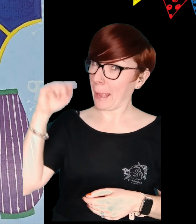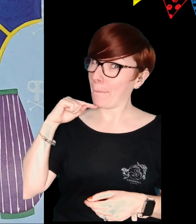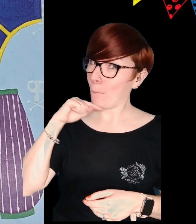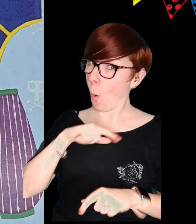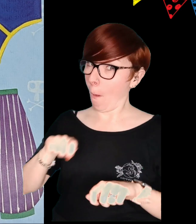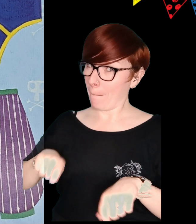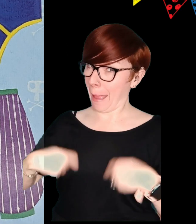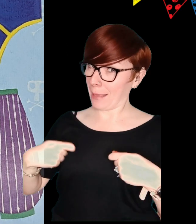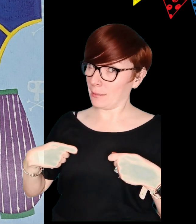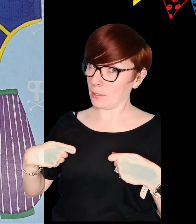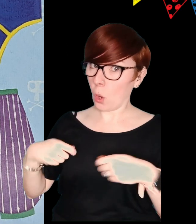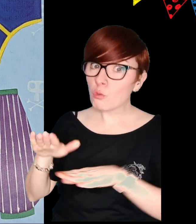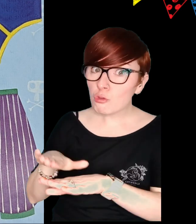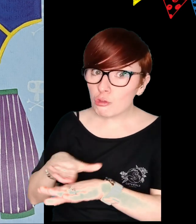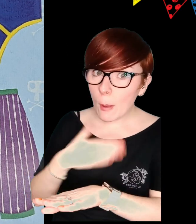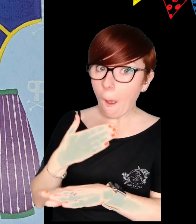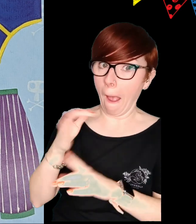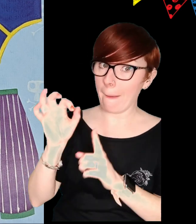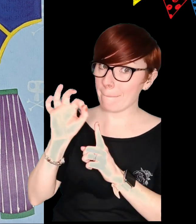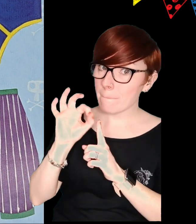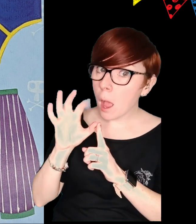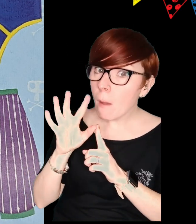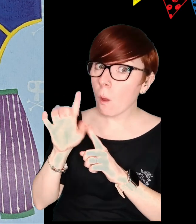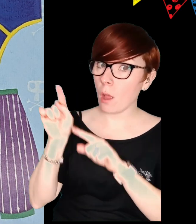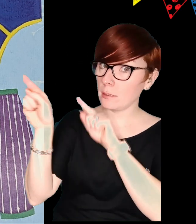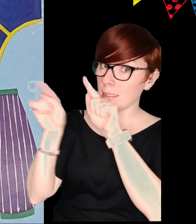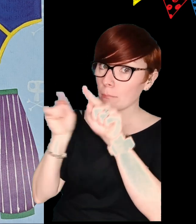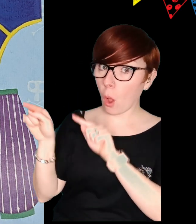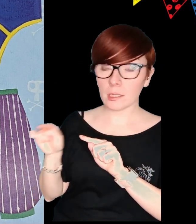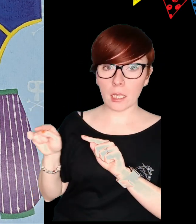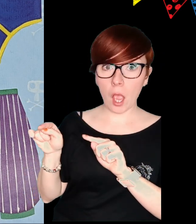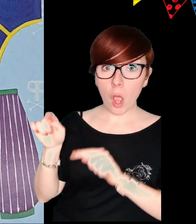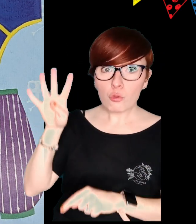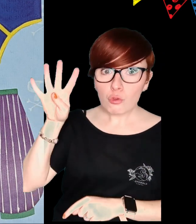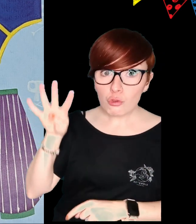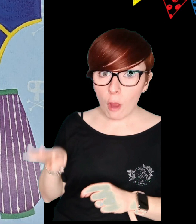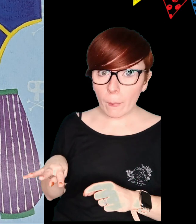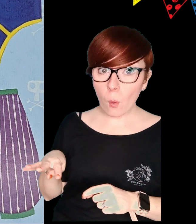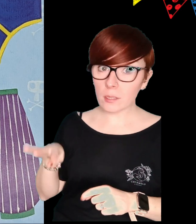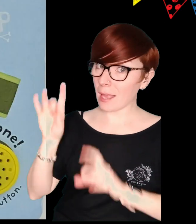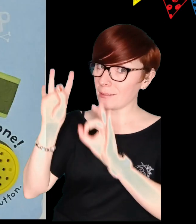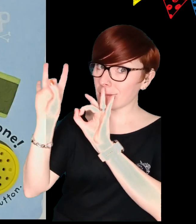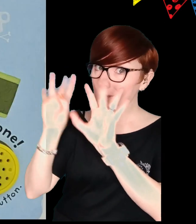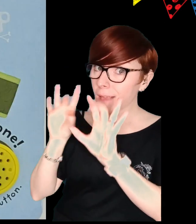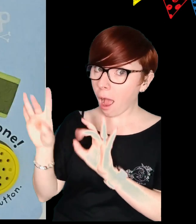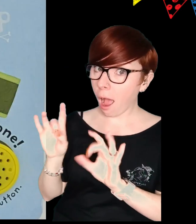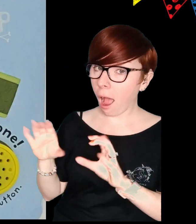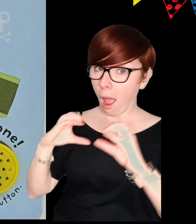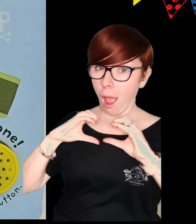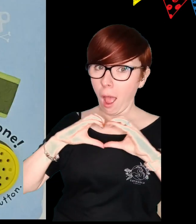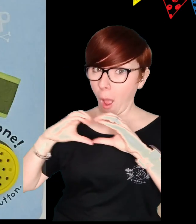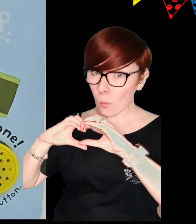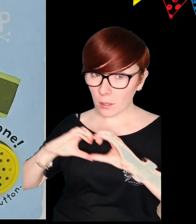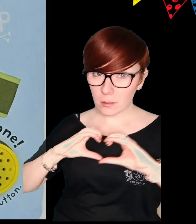Next, Pirate Pete chooses some grown-up pirate pants, green ones, purple ones, spotty ones, stripy ones,